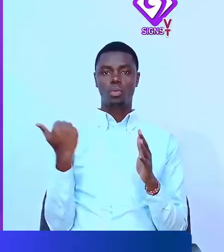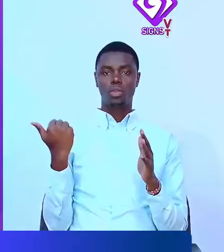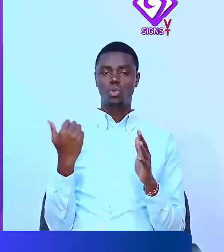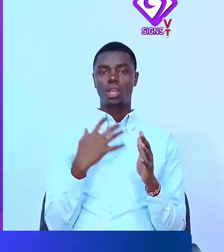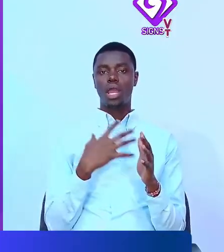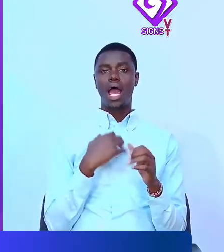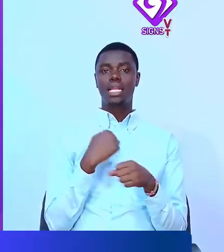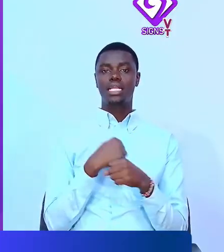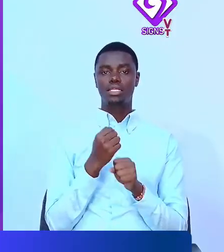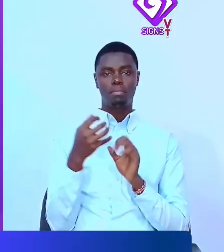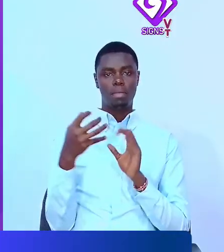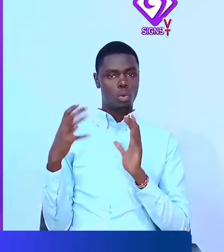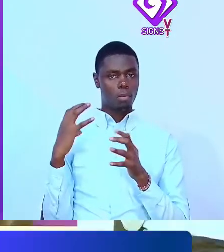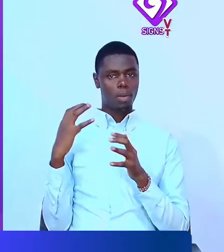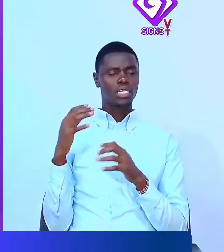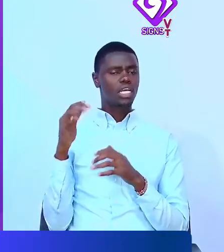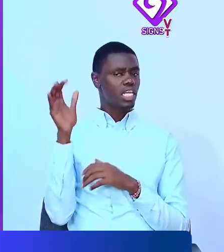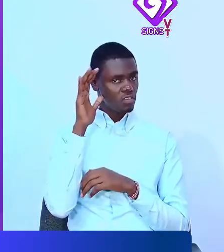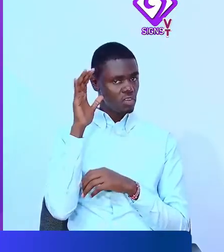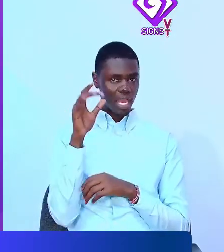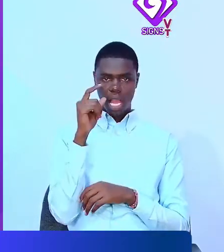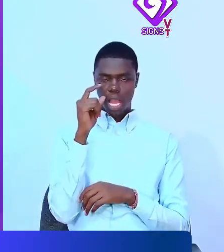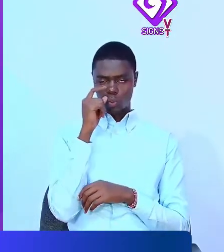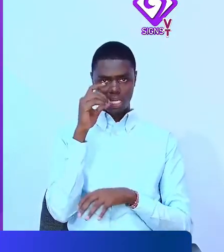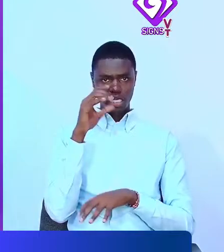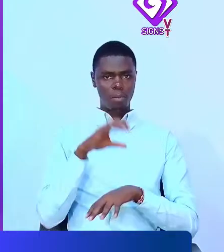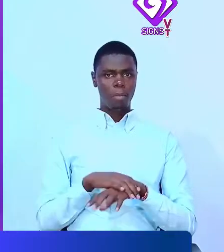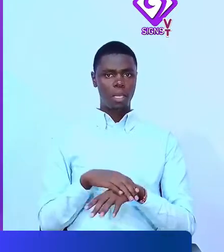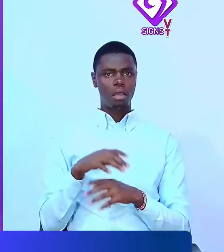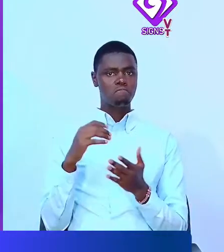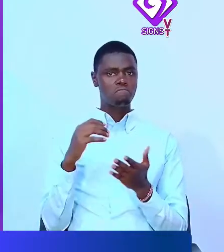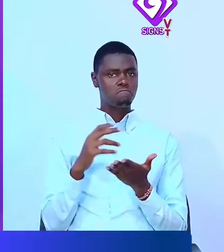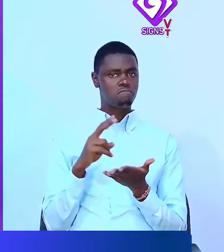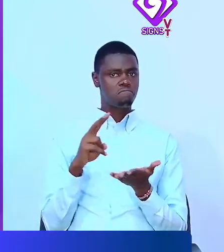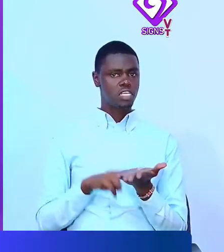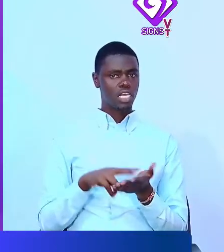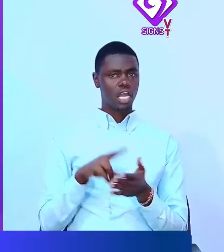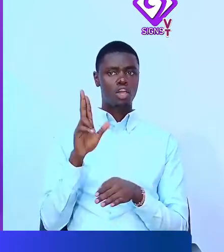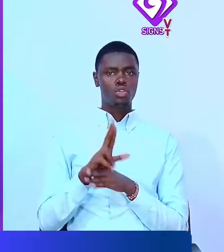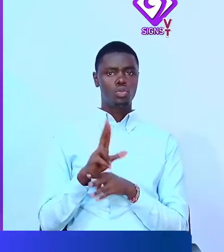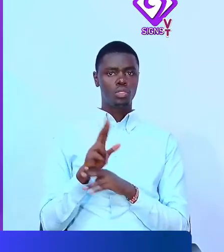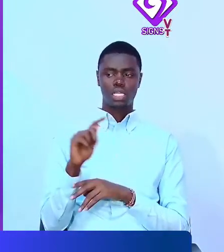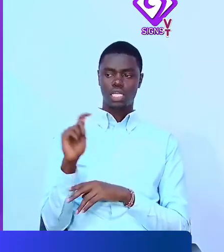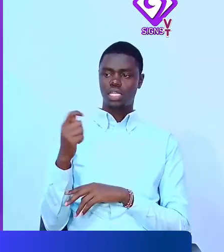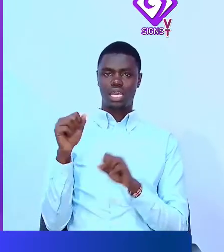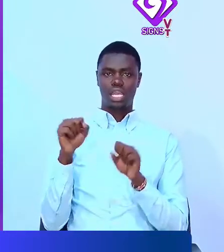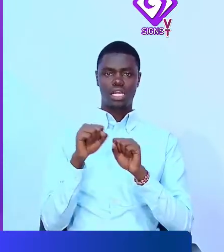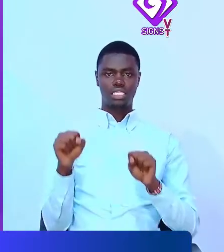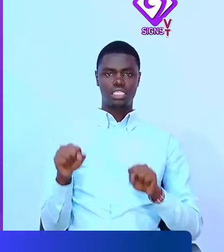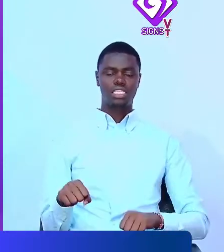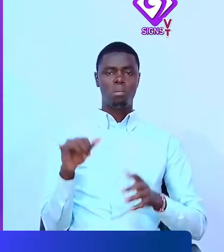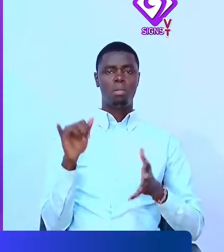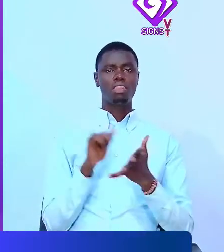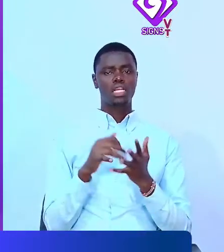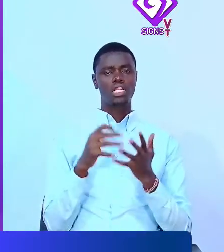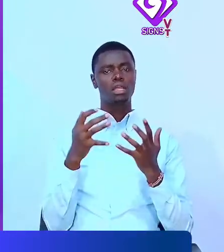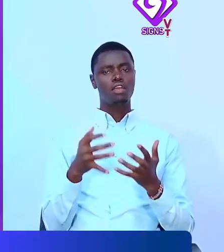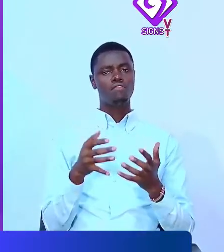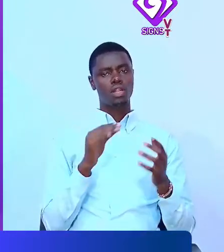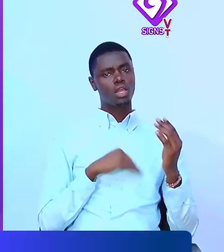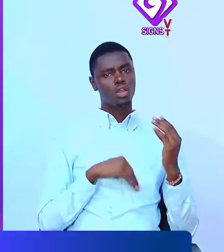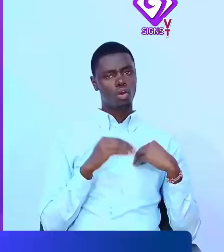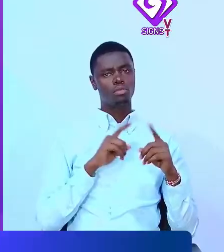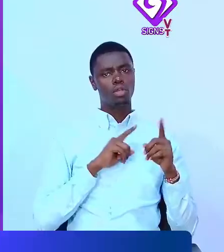complex. So when you hear that a Sudanese has gotten a visa using the Kenyan system, which is corrupt,